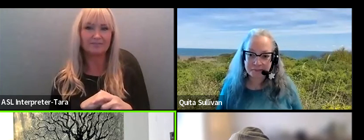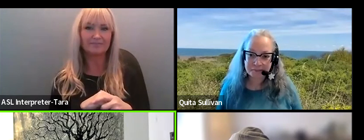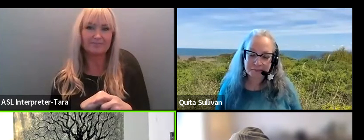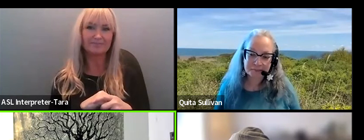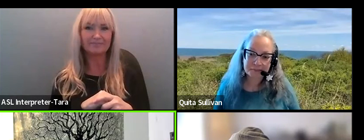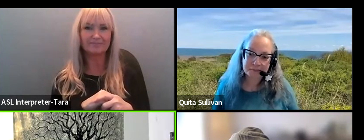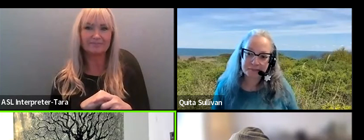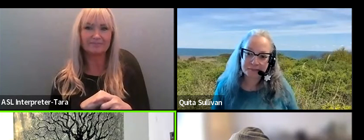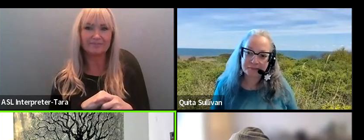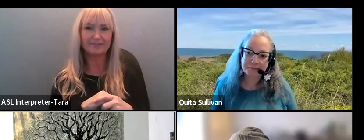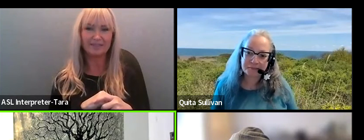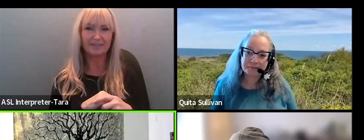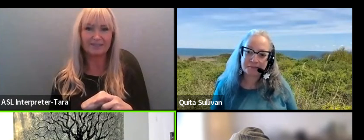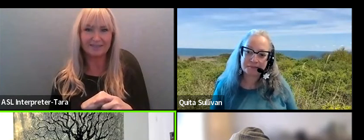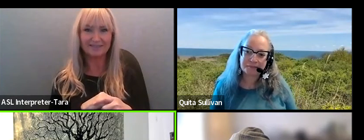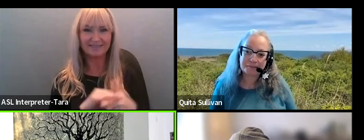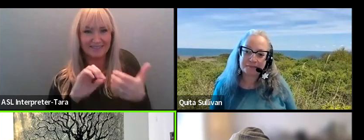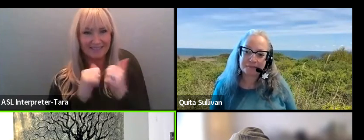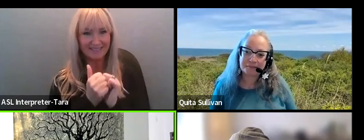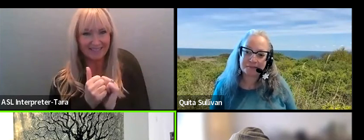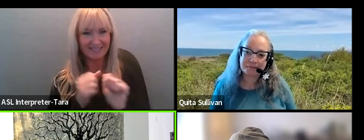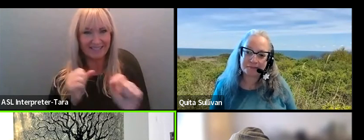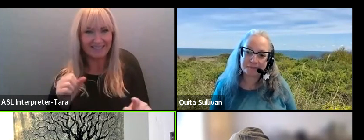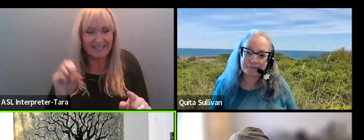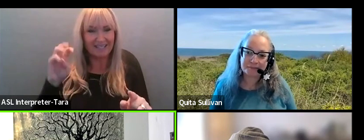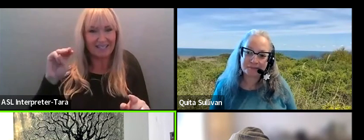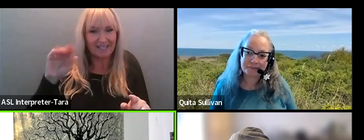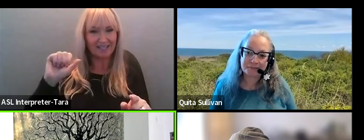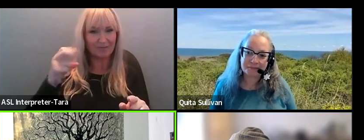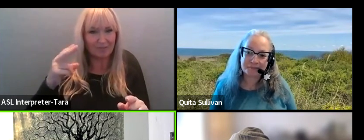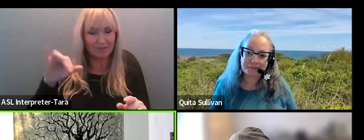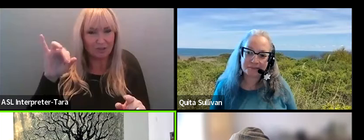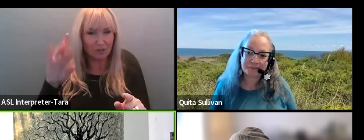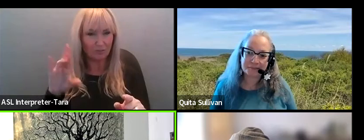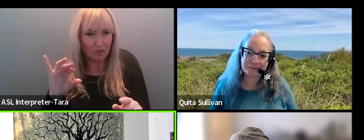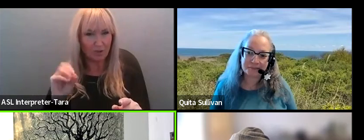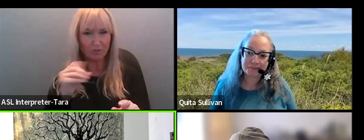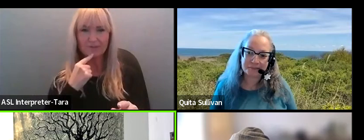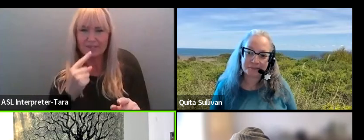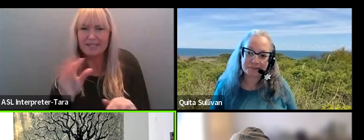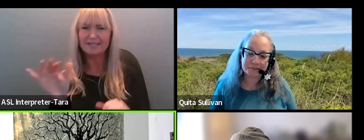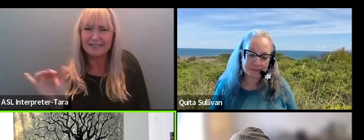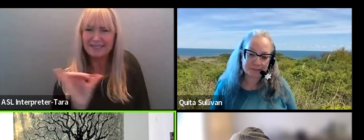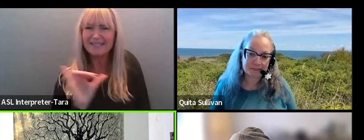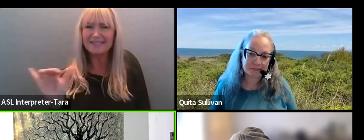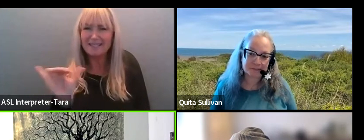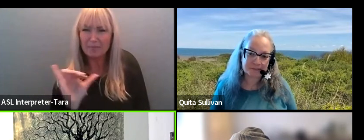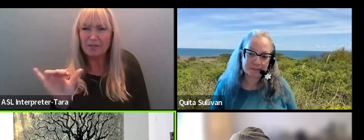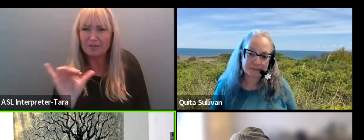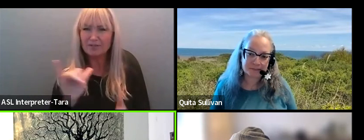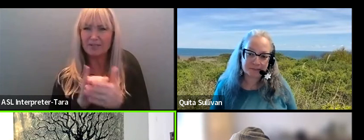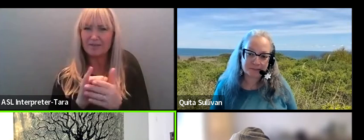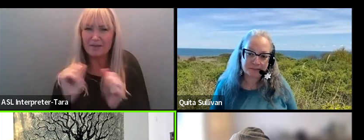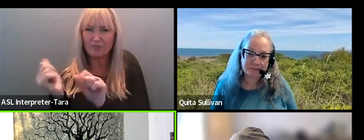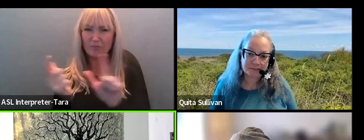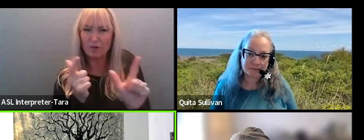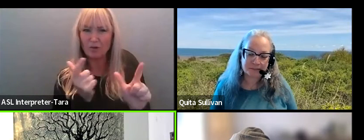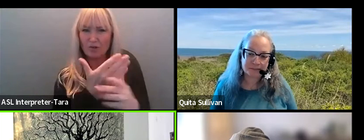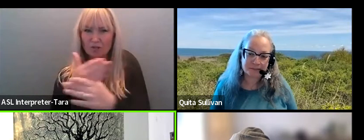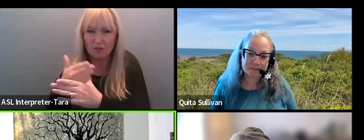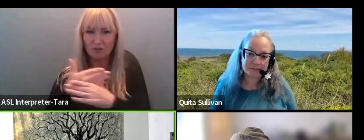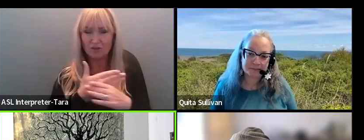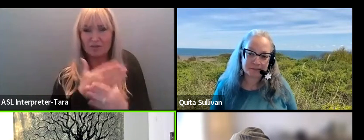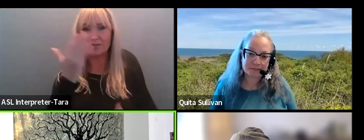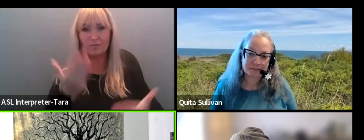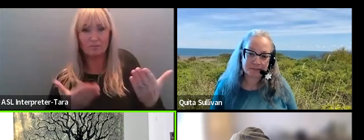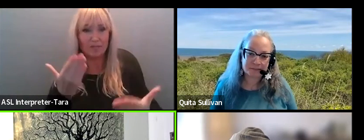of kind of like how Mashario touched on the similarities, right? That we can all share, even though it may